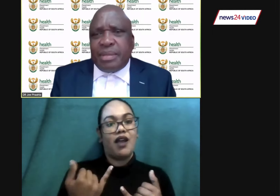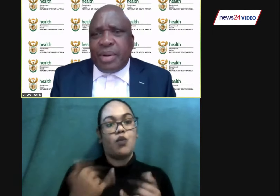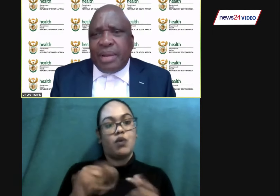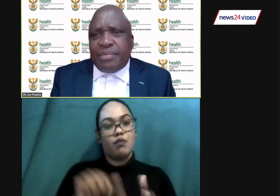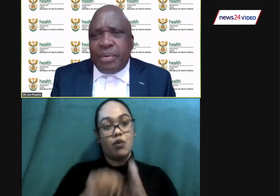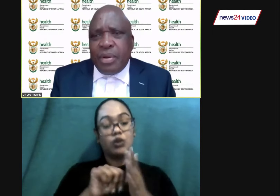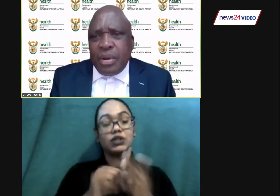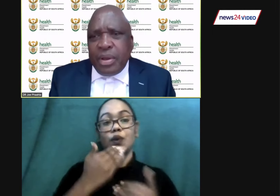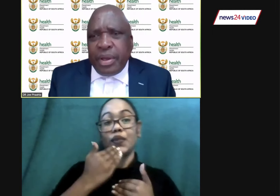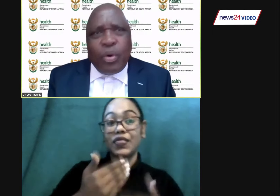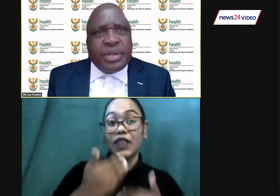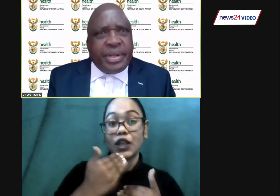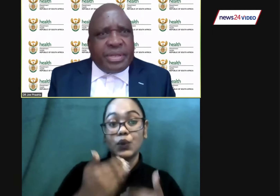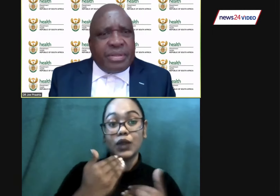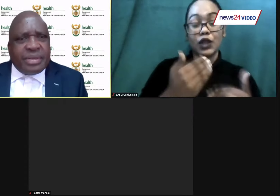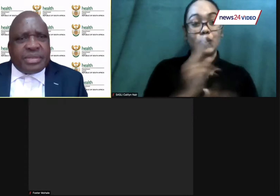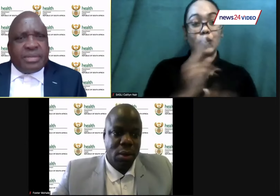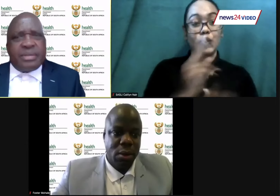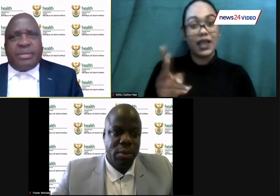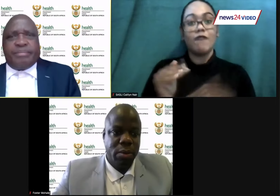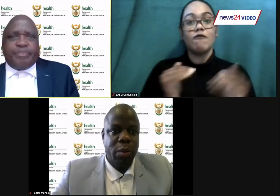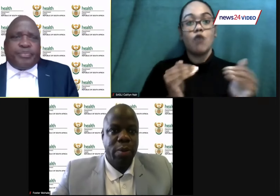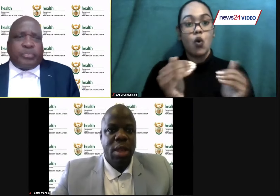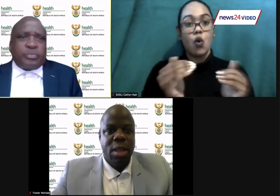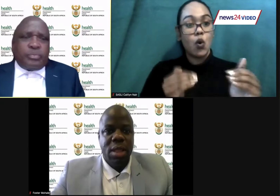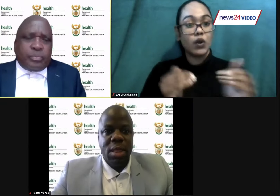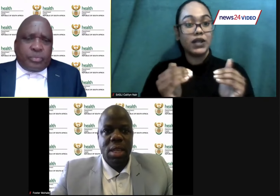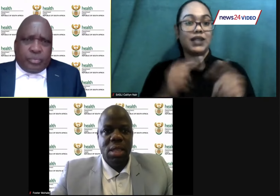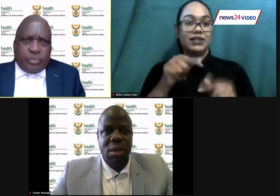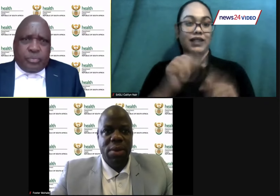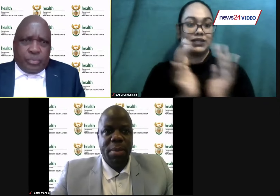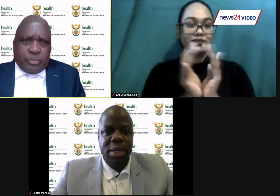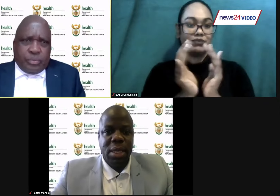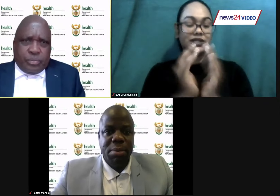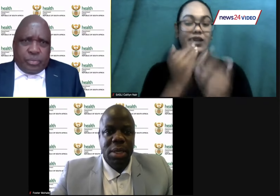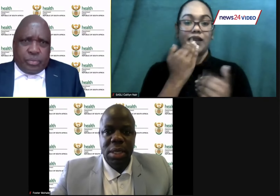much, Mr. Mohale, for coordinating this.